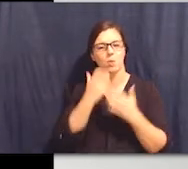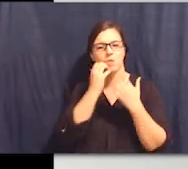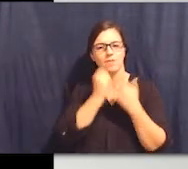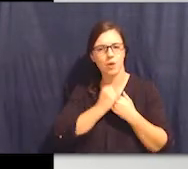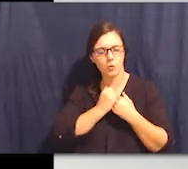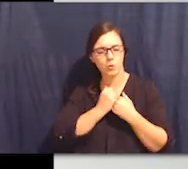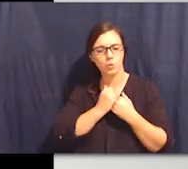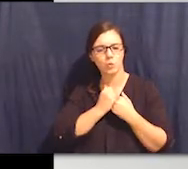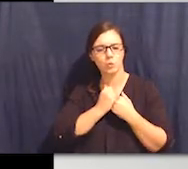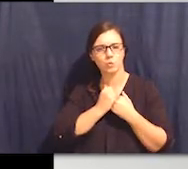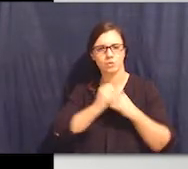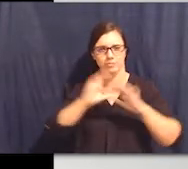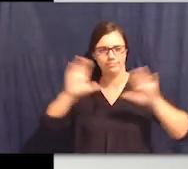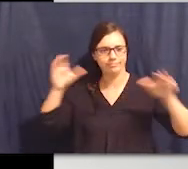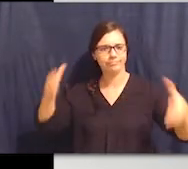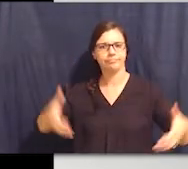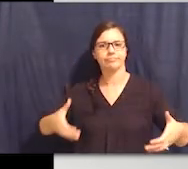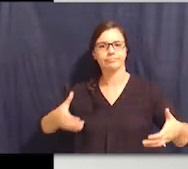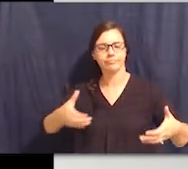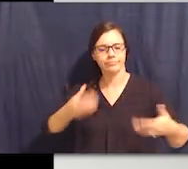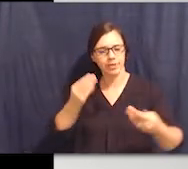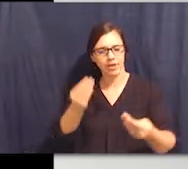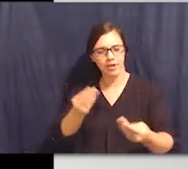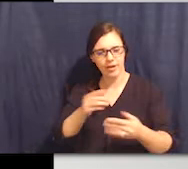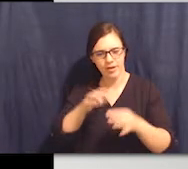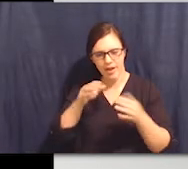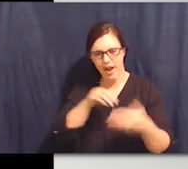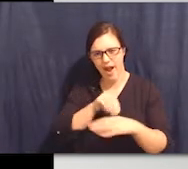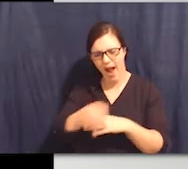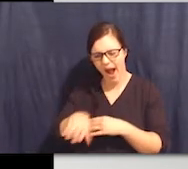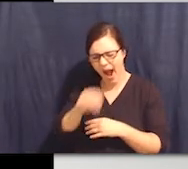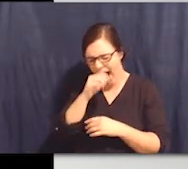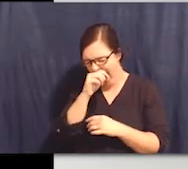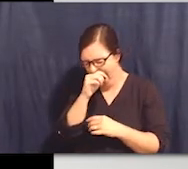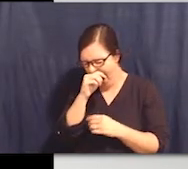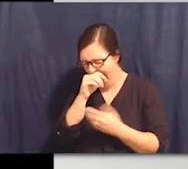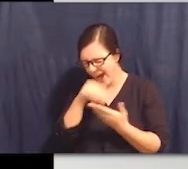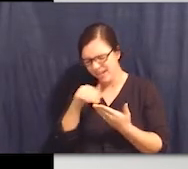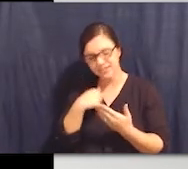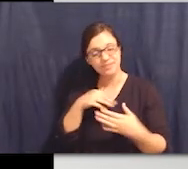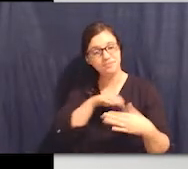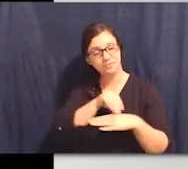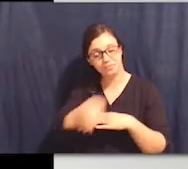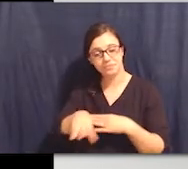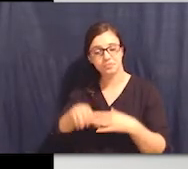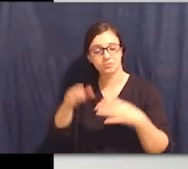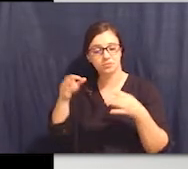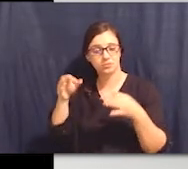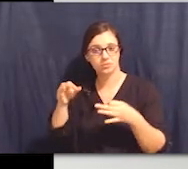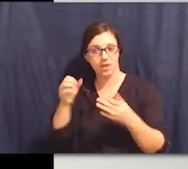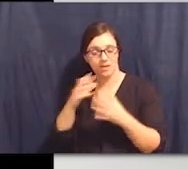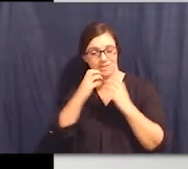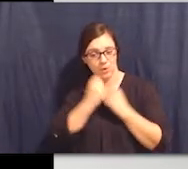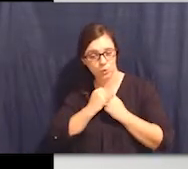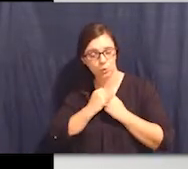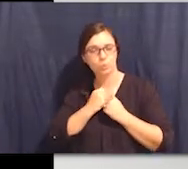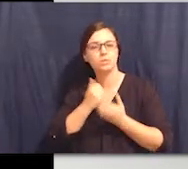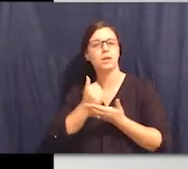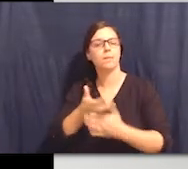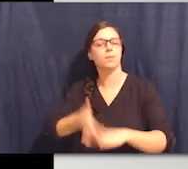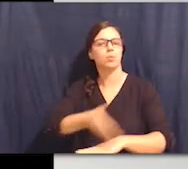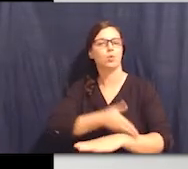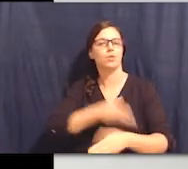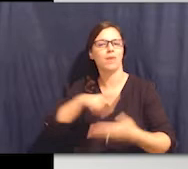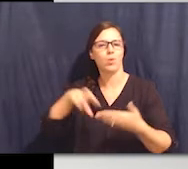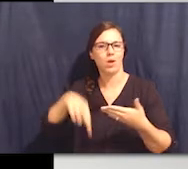inform, as an organization, inform our priorities and help improve outcomes. And it starts with